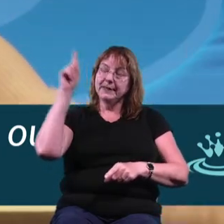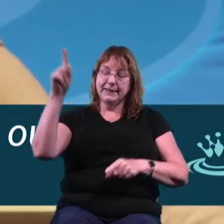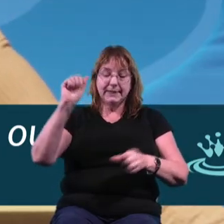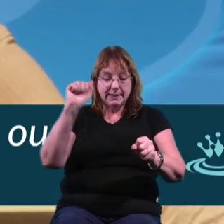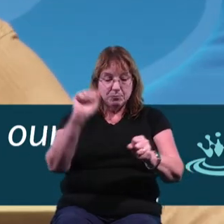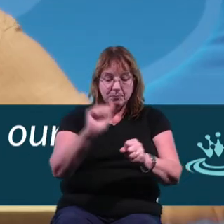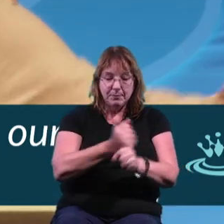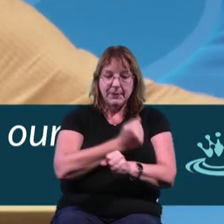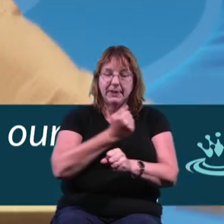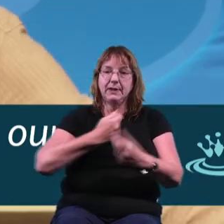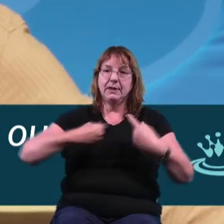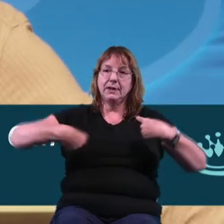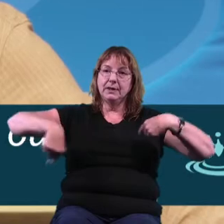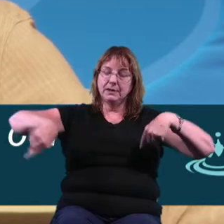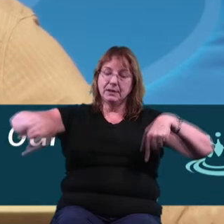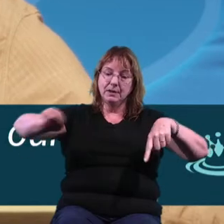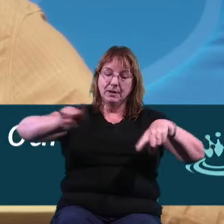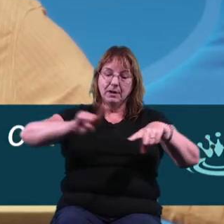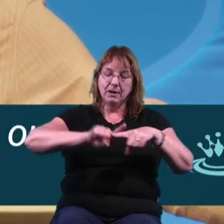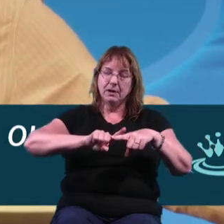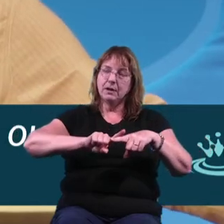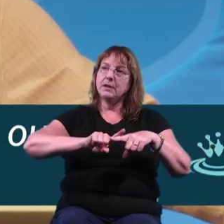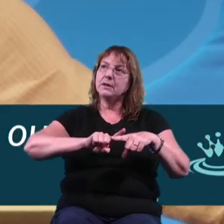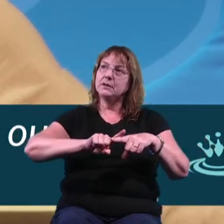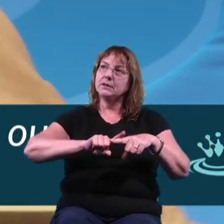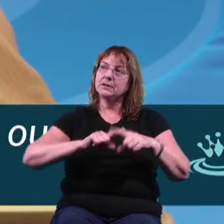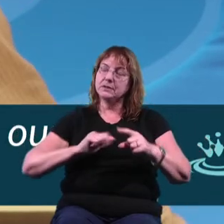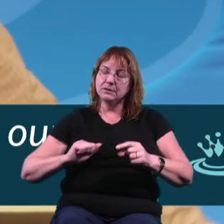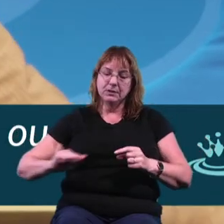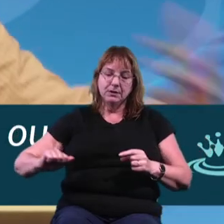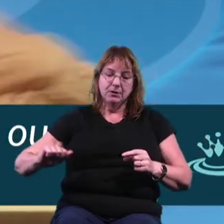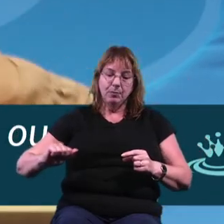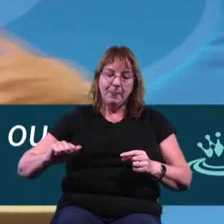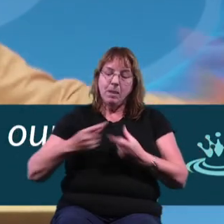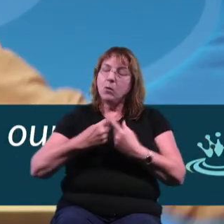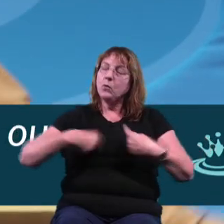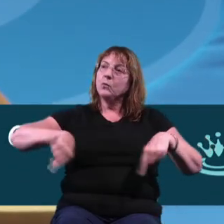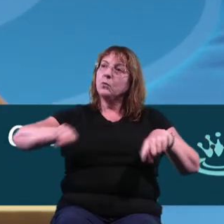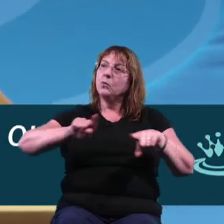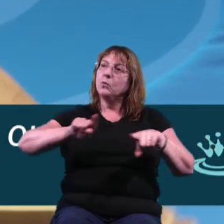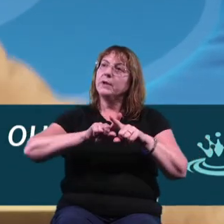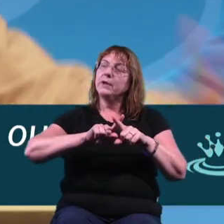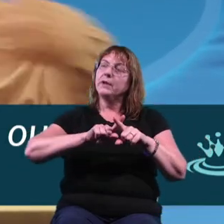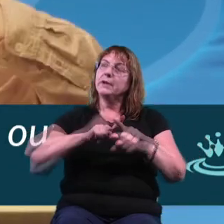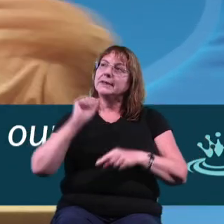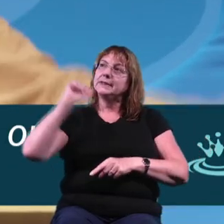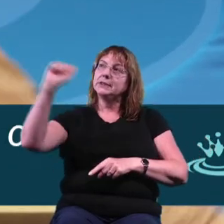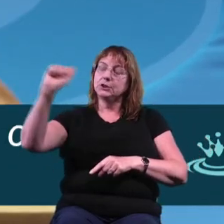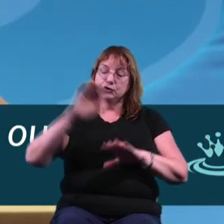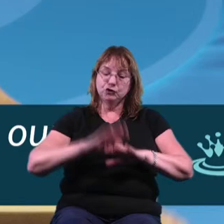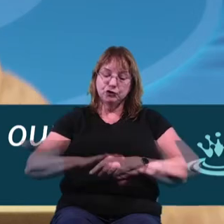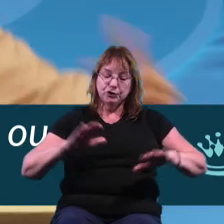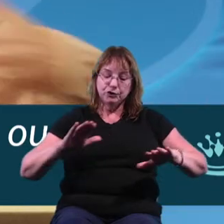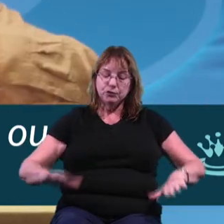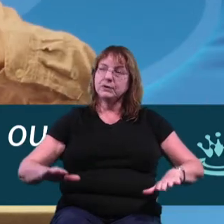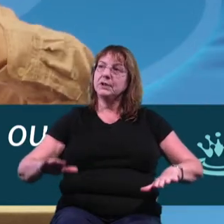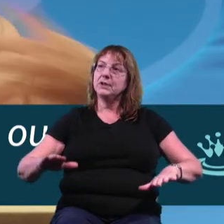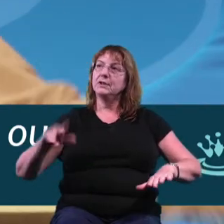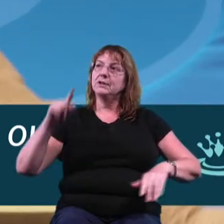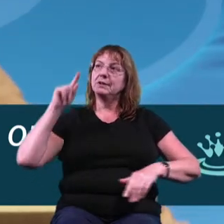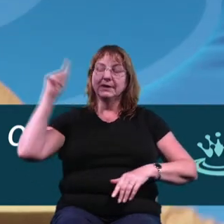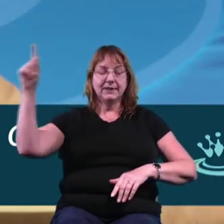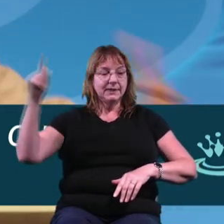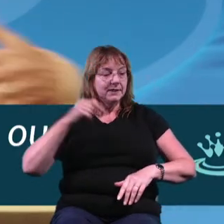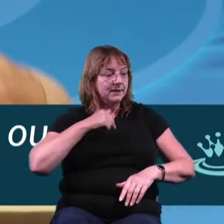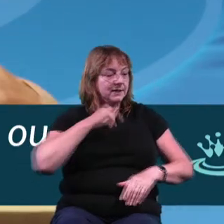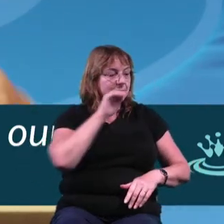our Maker, our Redeemer, the one who has redeemed us, who has gathered us, who has covenanted with